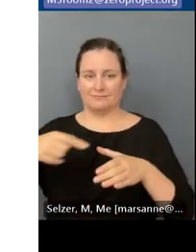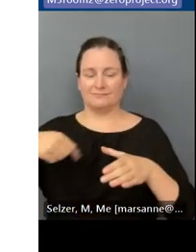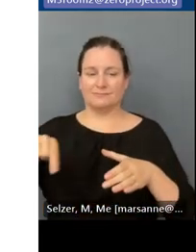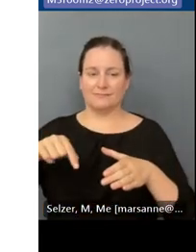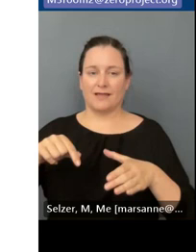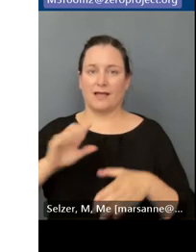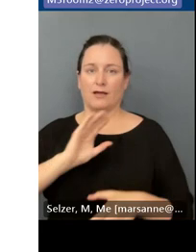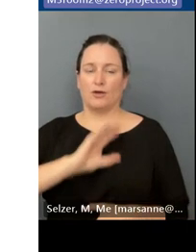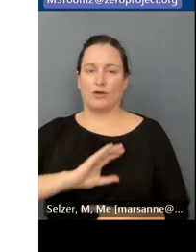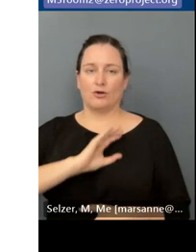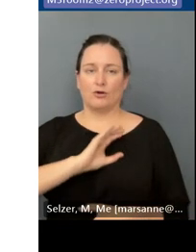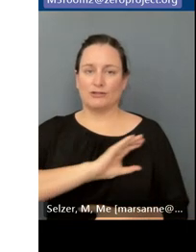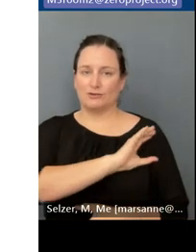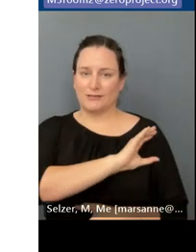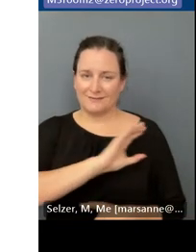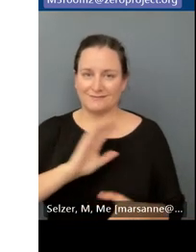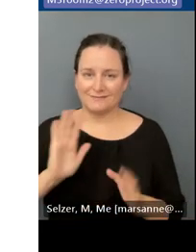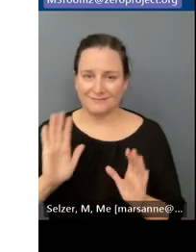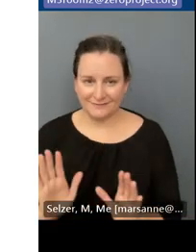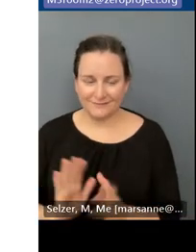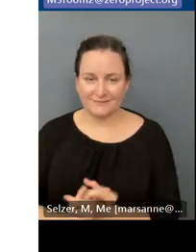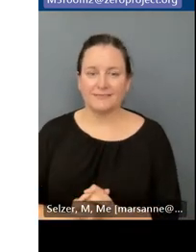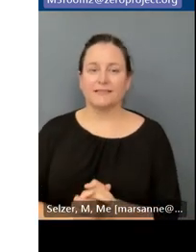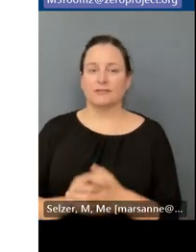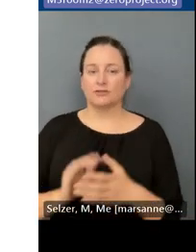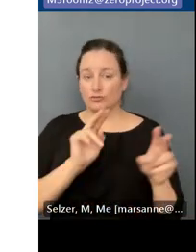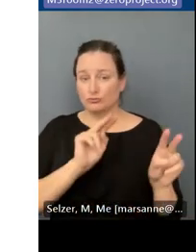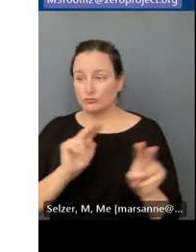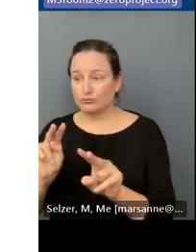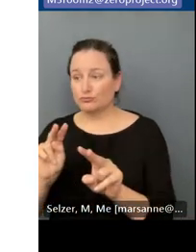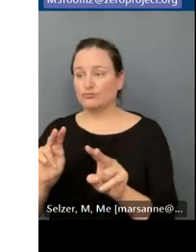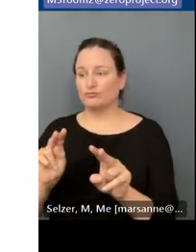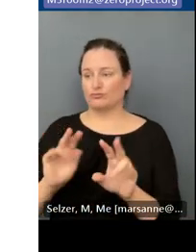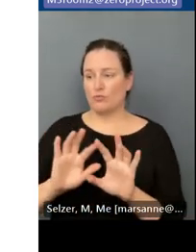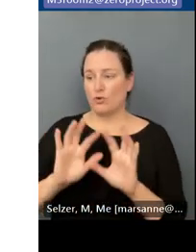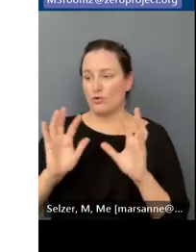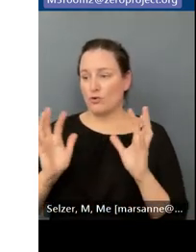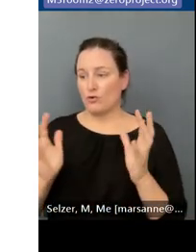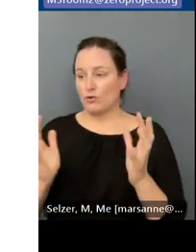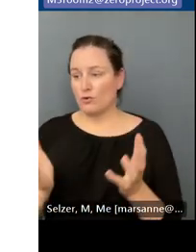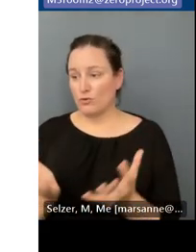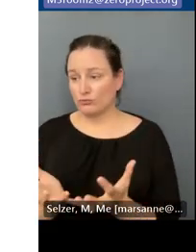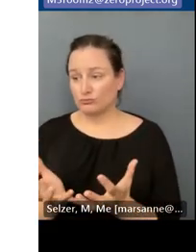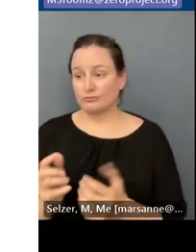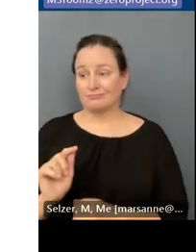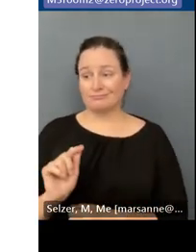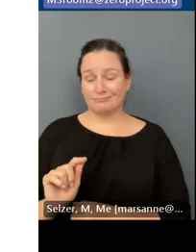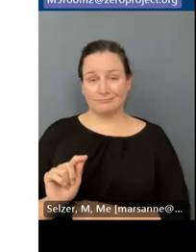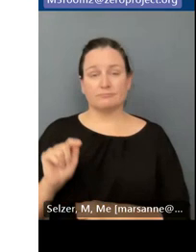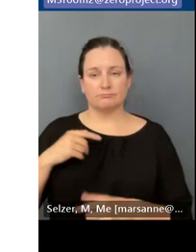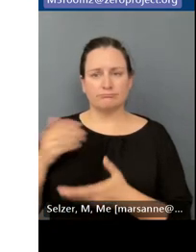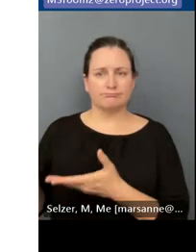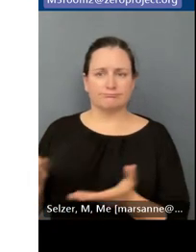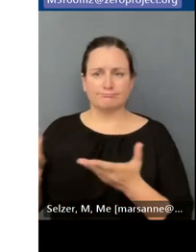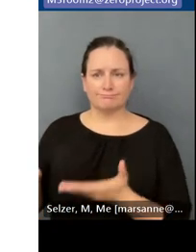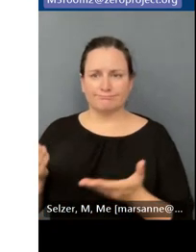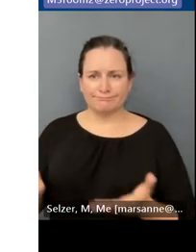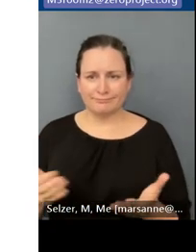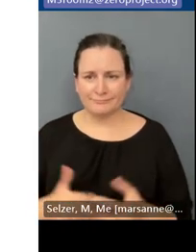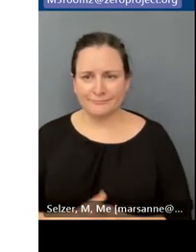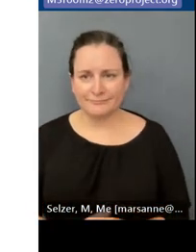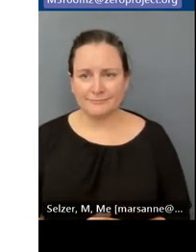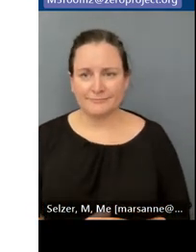of persons with disabilities in the poorest communities of the world. And ADISA as well is an organization implementing activities